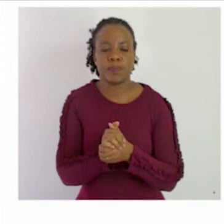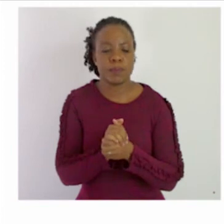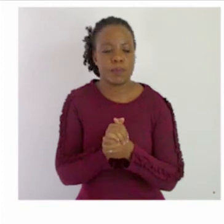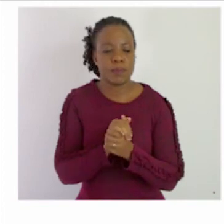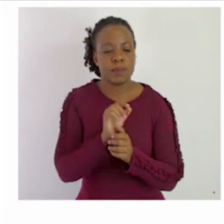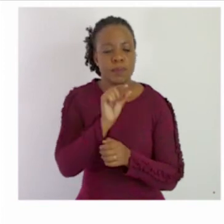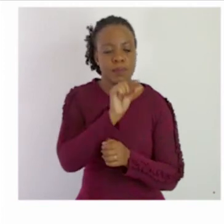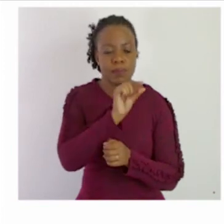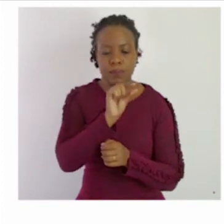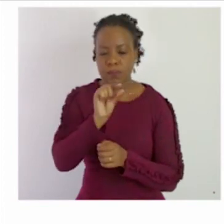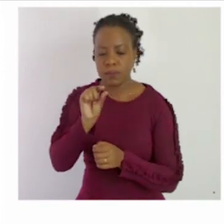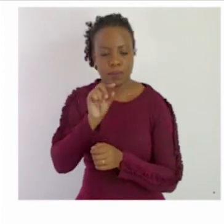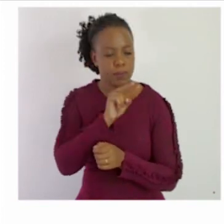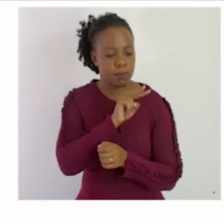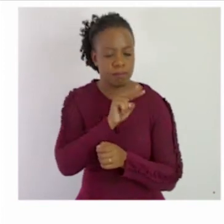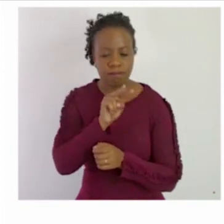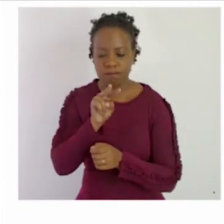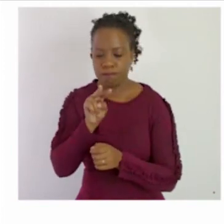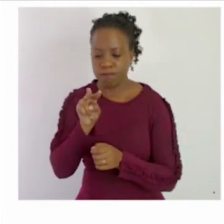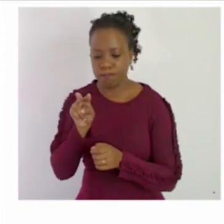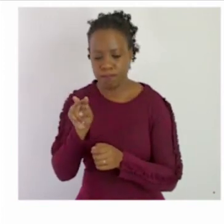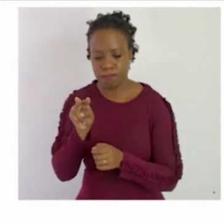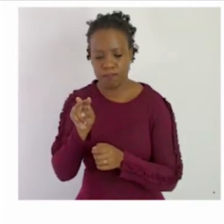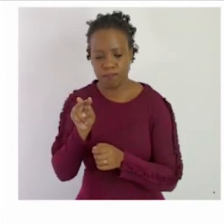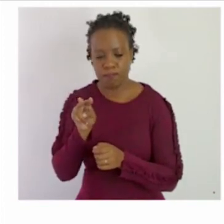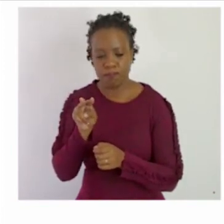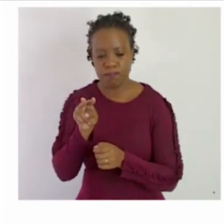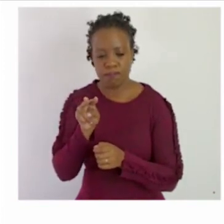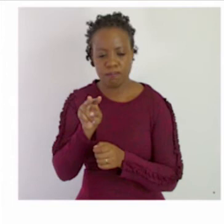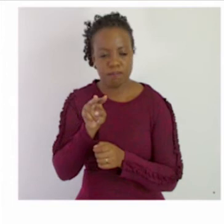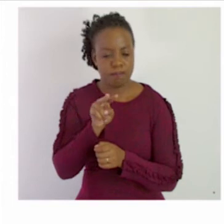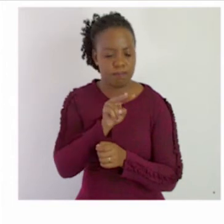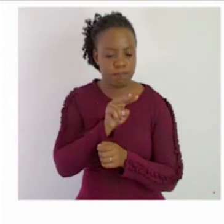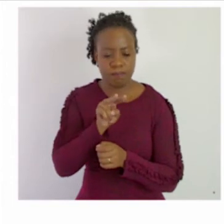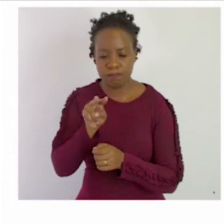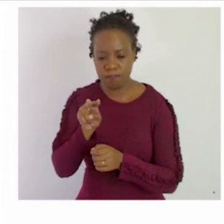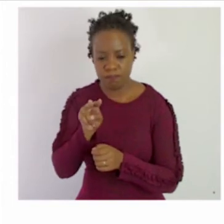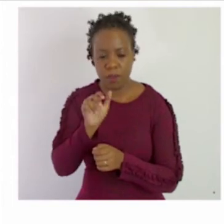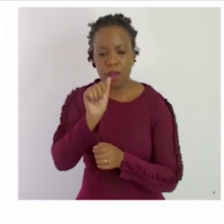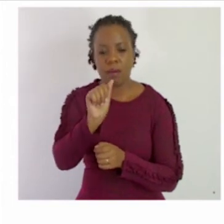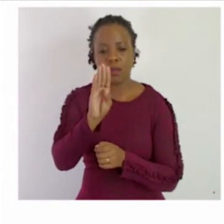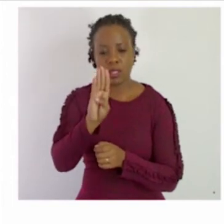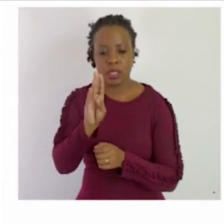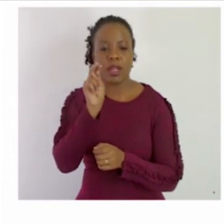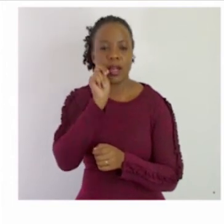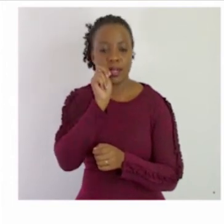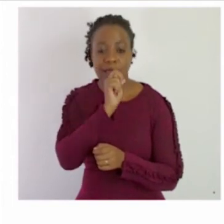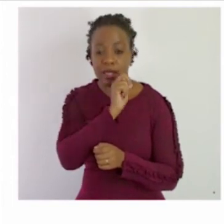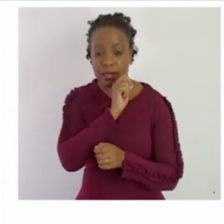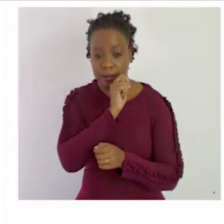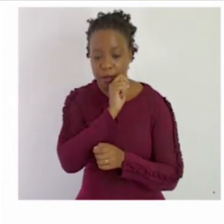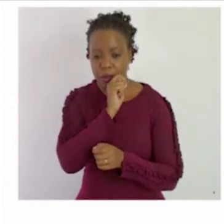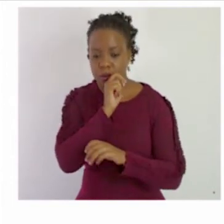Identify and underline the abstract noun or nouns in each sentence.